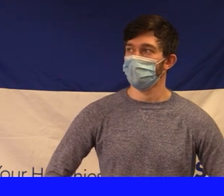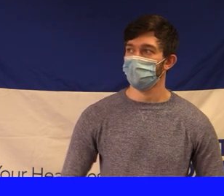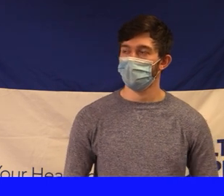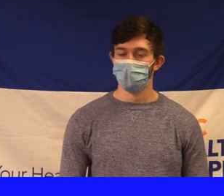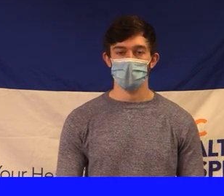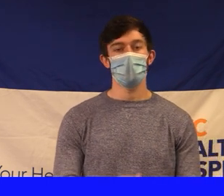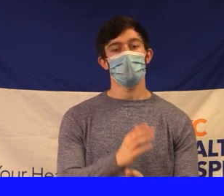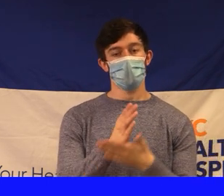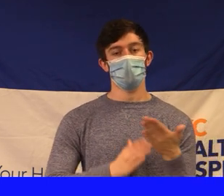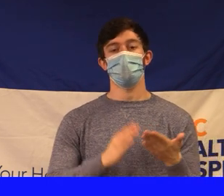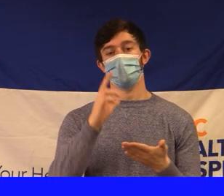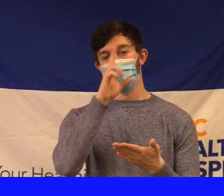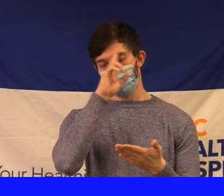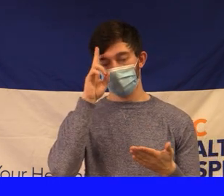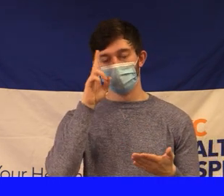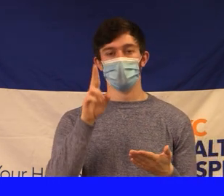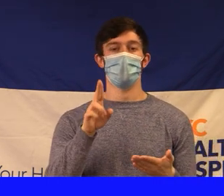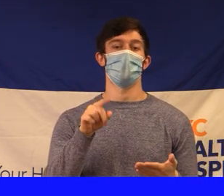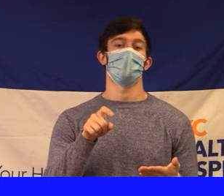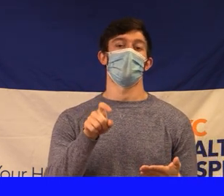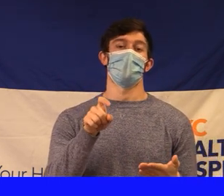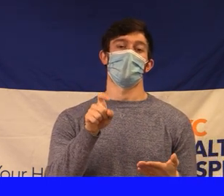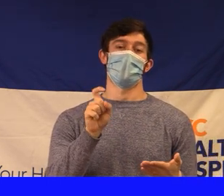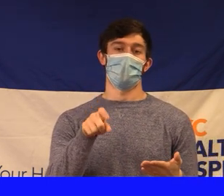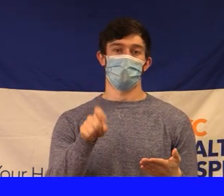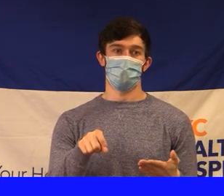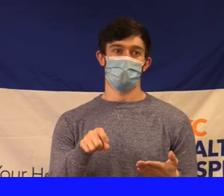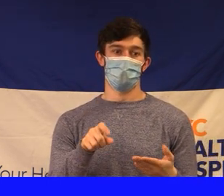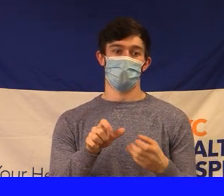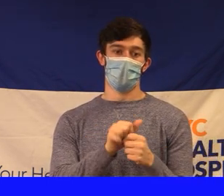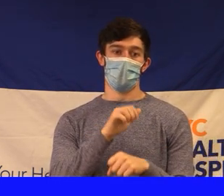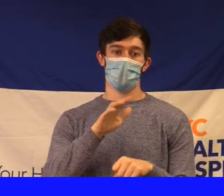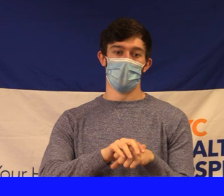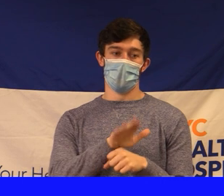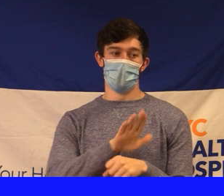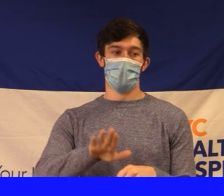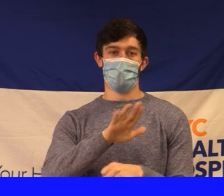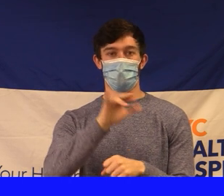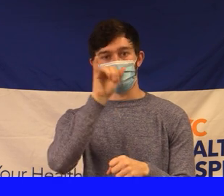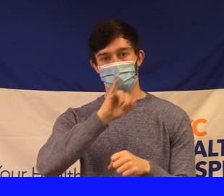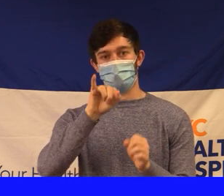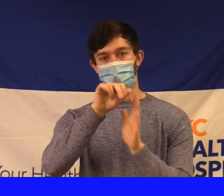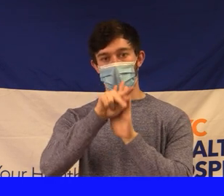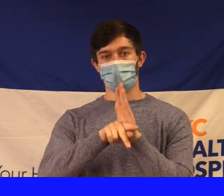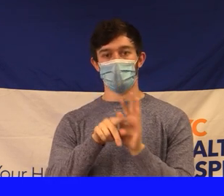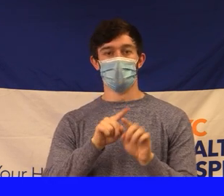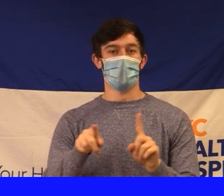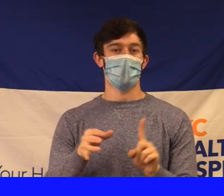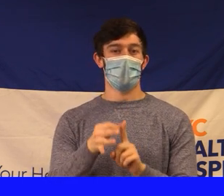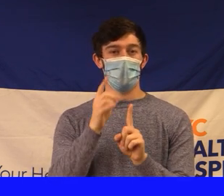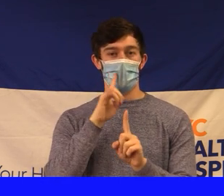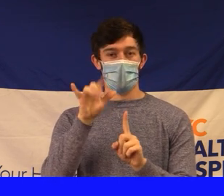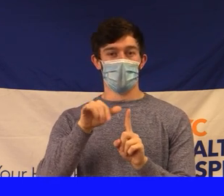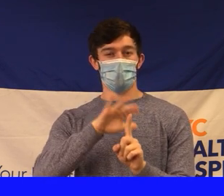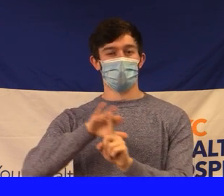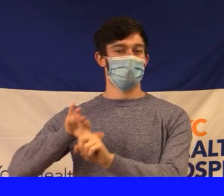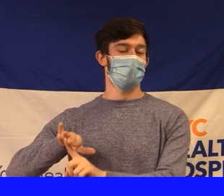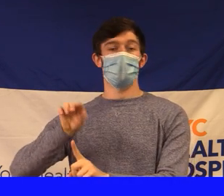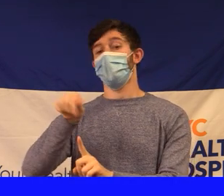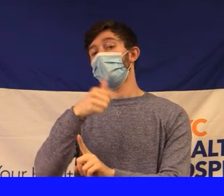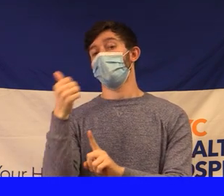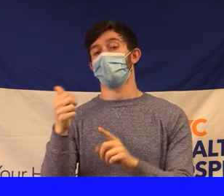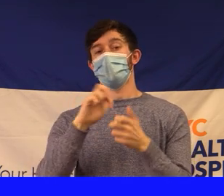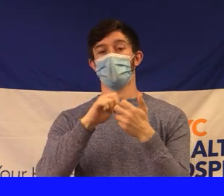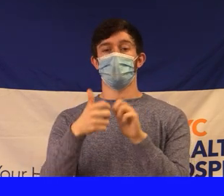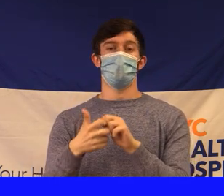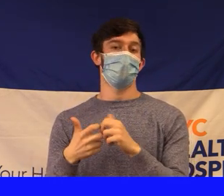their insurance, getting insurance when it's available. But aside from that issue, what other issues, if any, would you say have